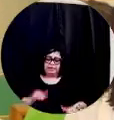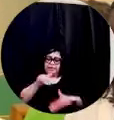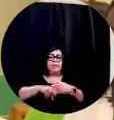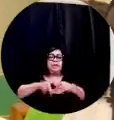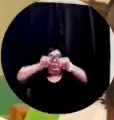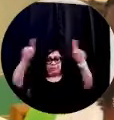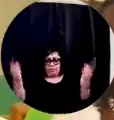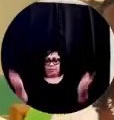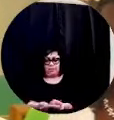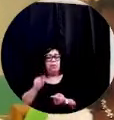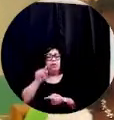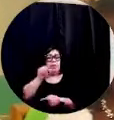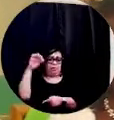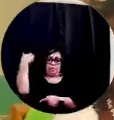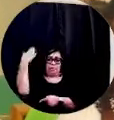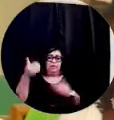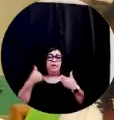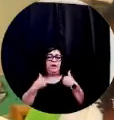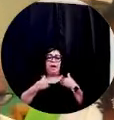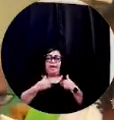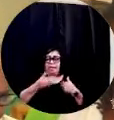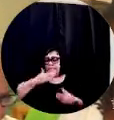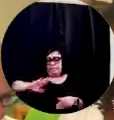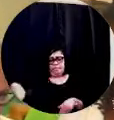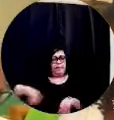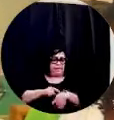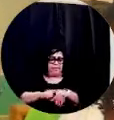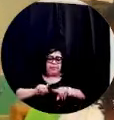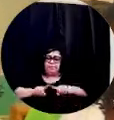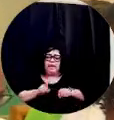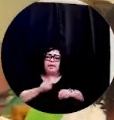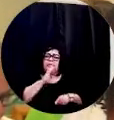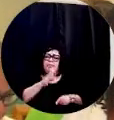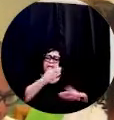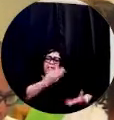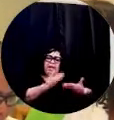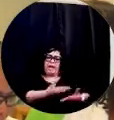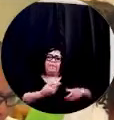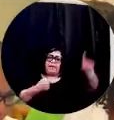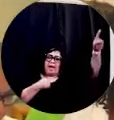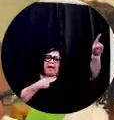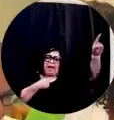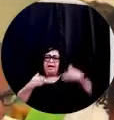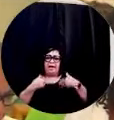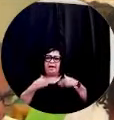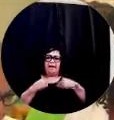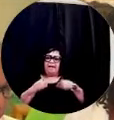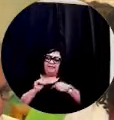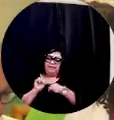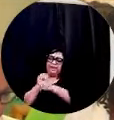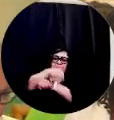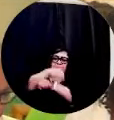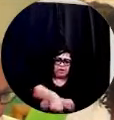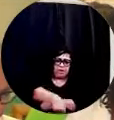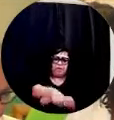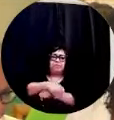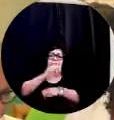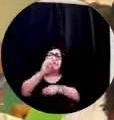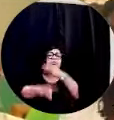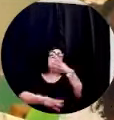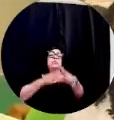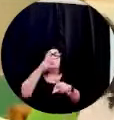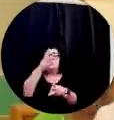tribulation, but be of good cheer. I have overcome the world. You may be seated.